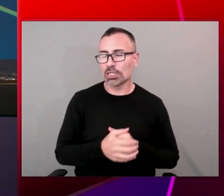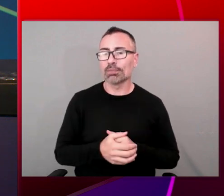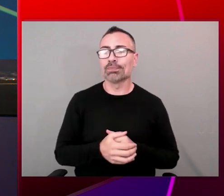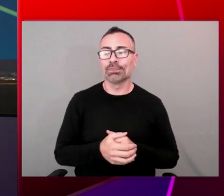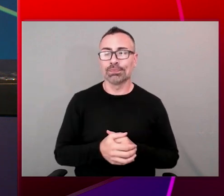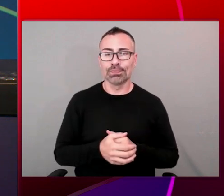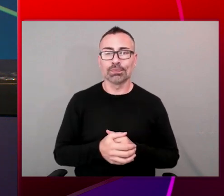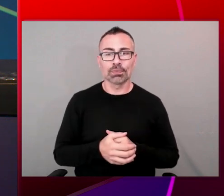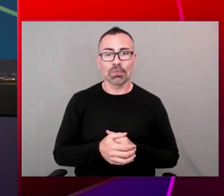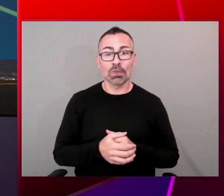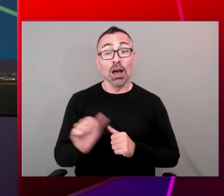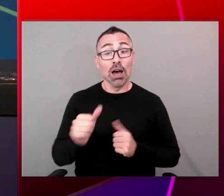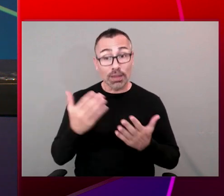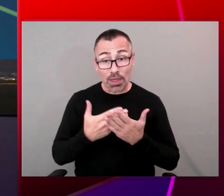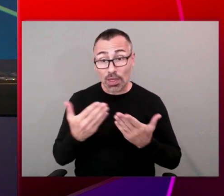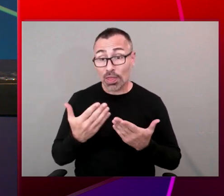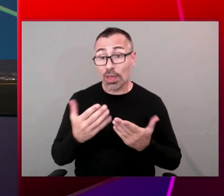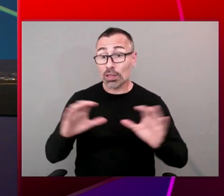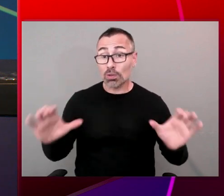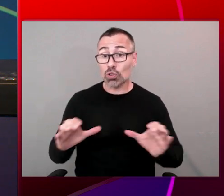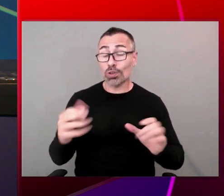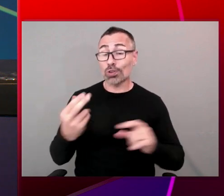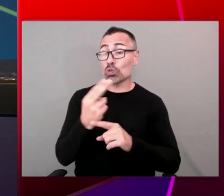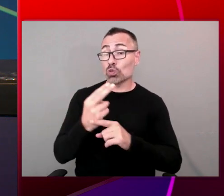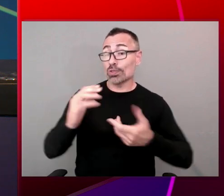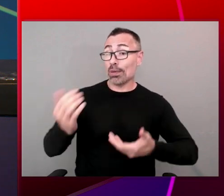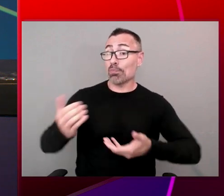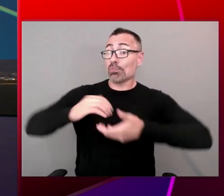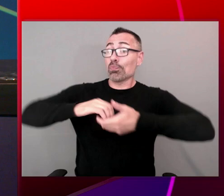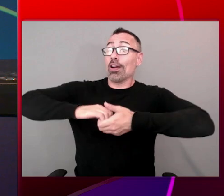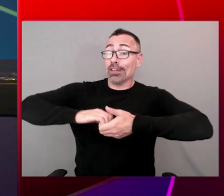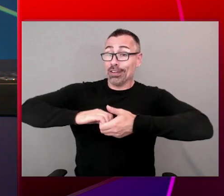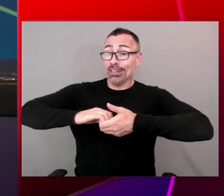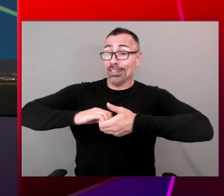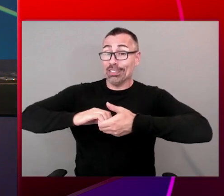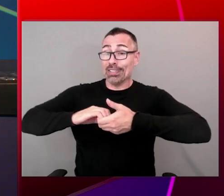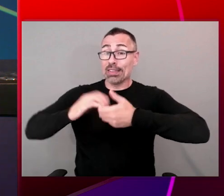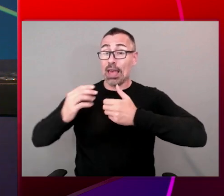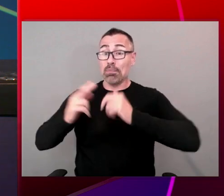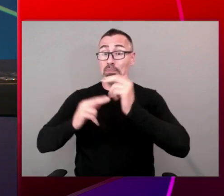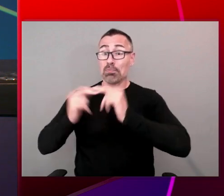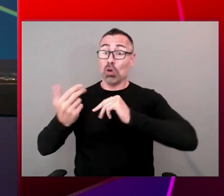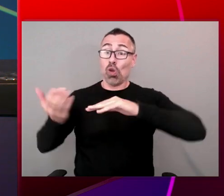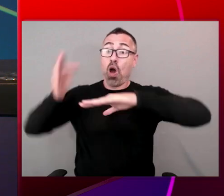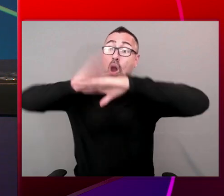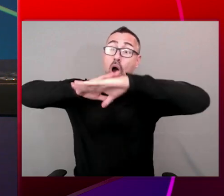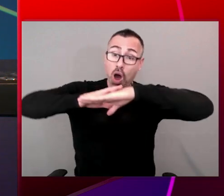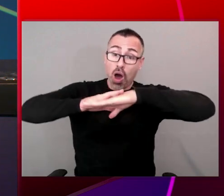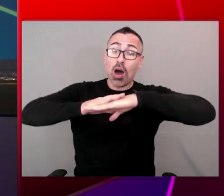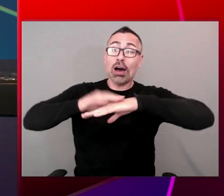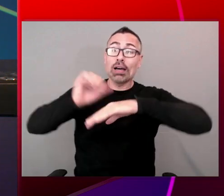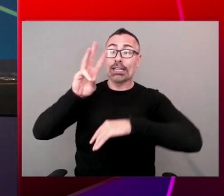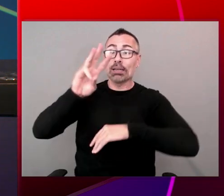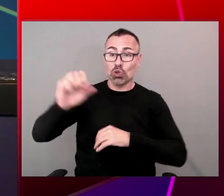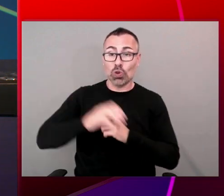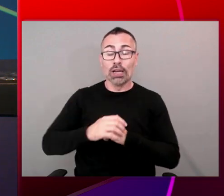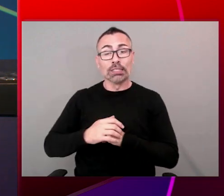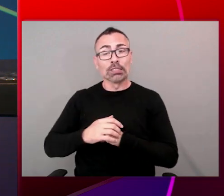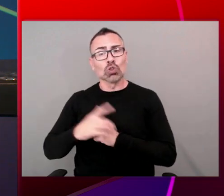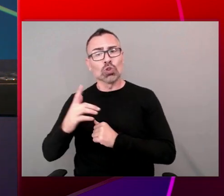using partners that have built on AWS to assess water risk within our operations.